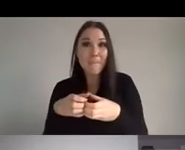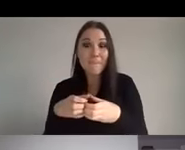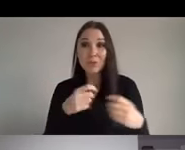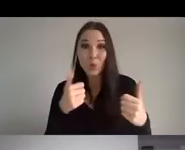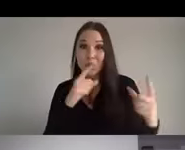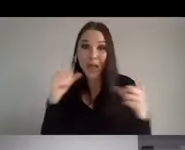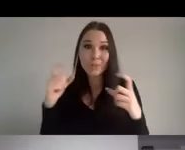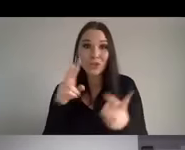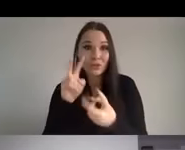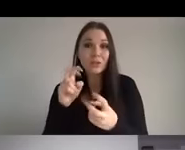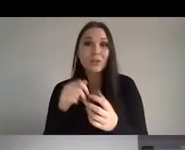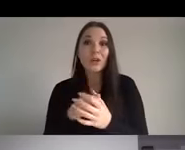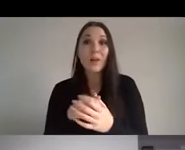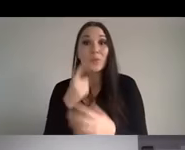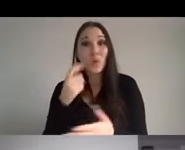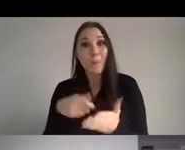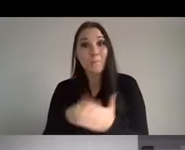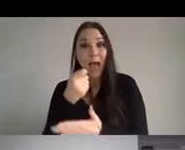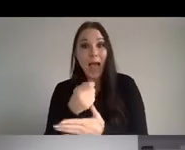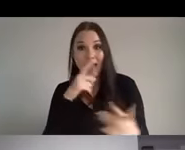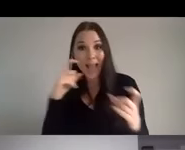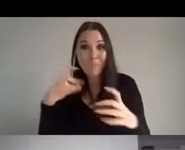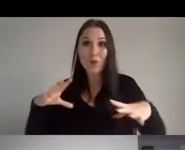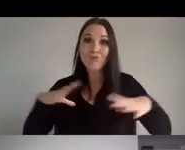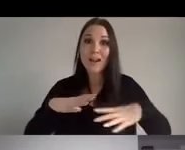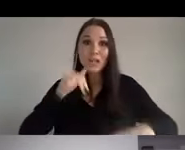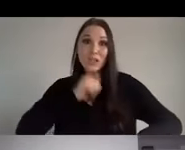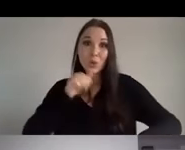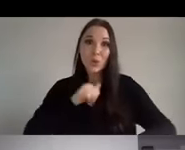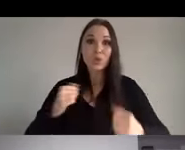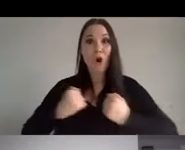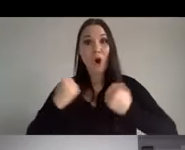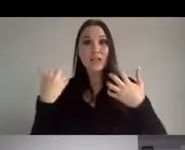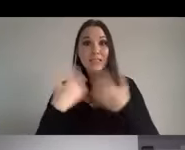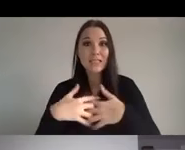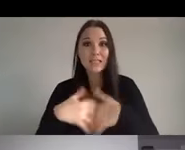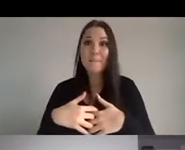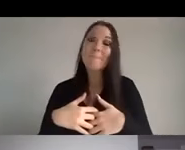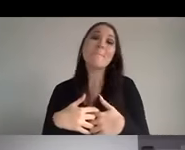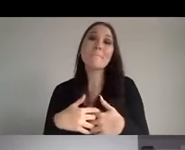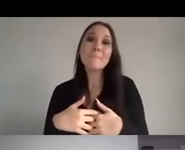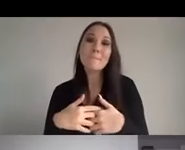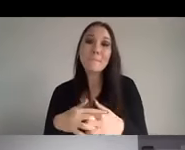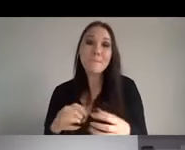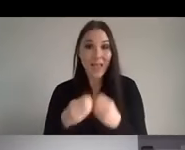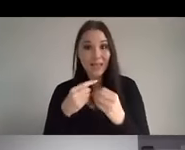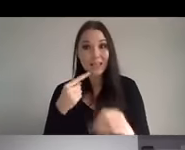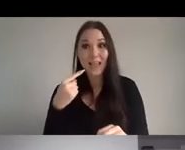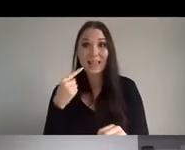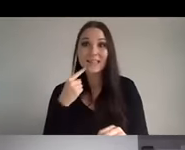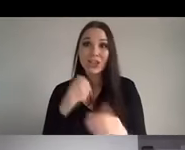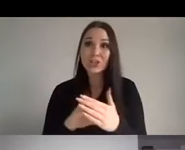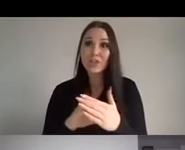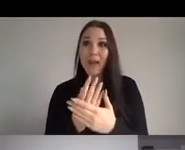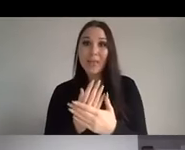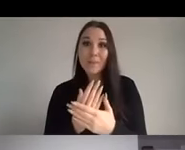buy such a camera and be ready to use our system. This makes it so much easier for us to develop a product